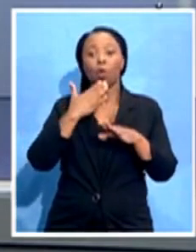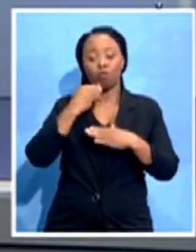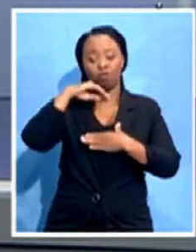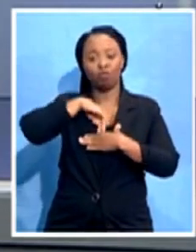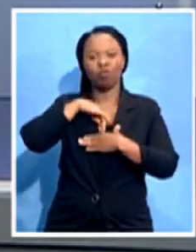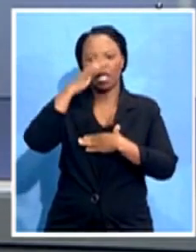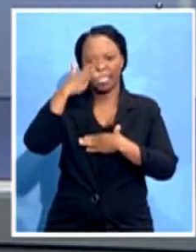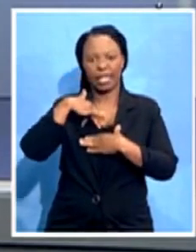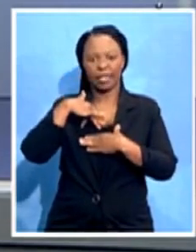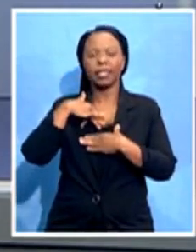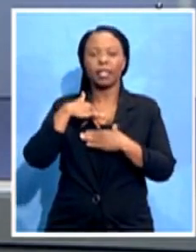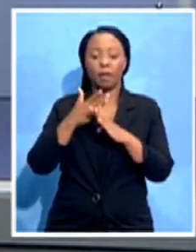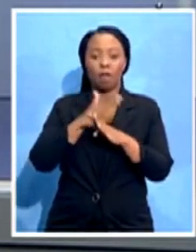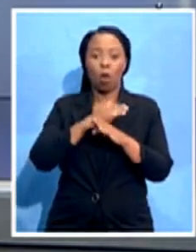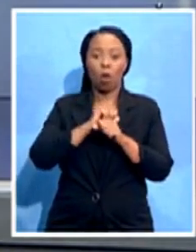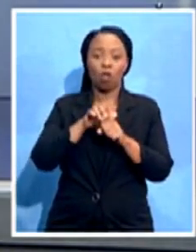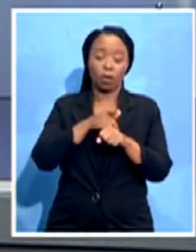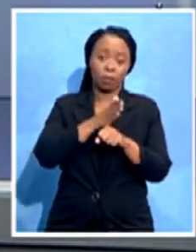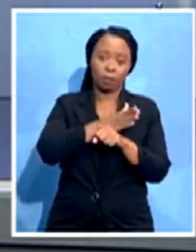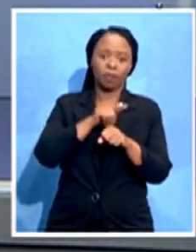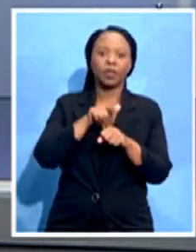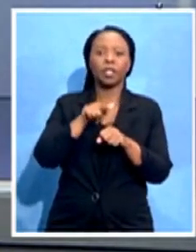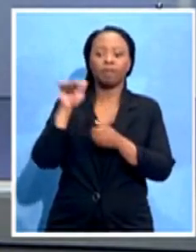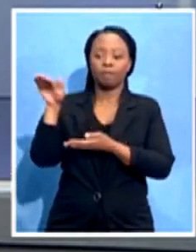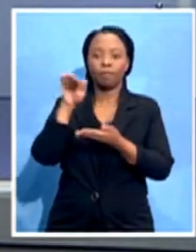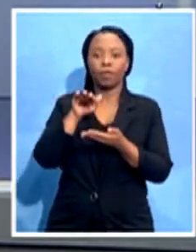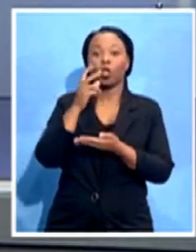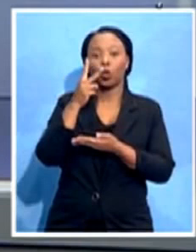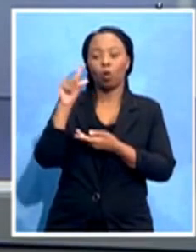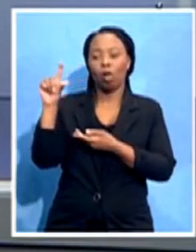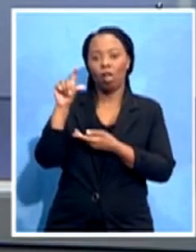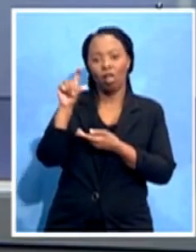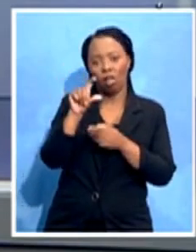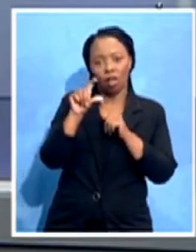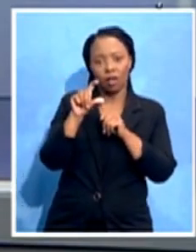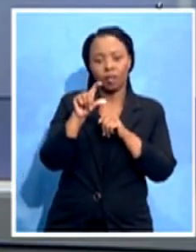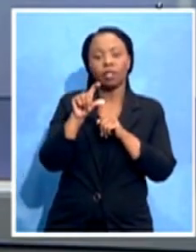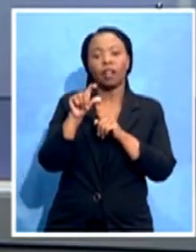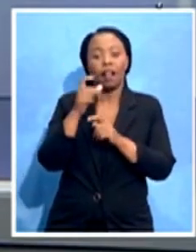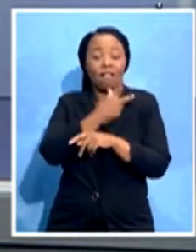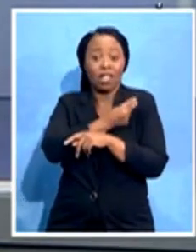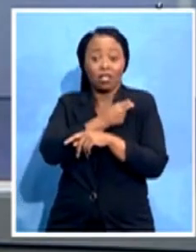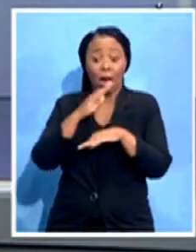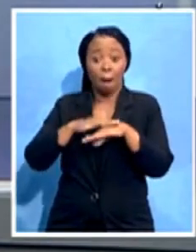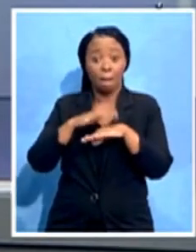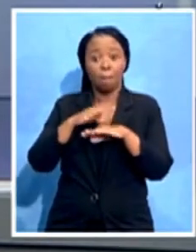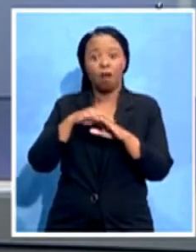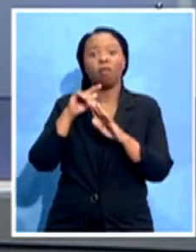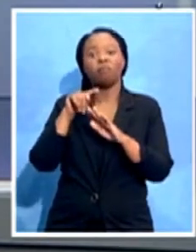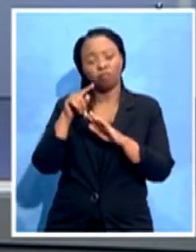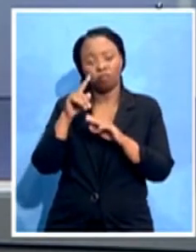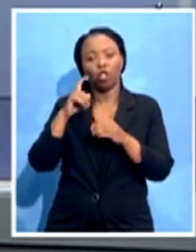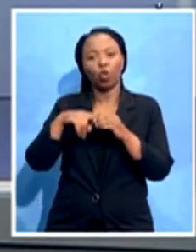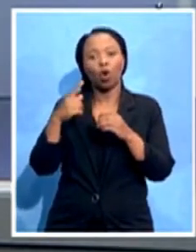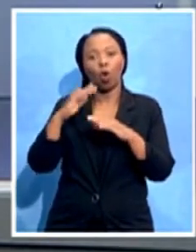200,000 doses of the two-shot Sinopharm vaccine. For more on this, we're joined on the line by foreign editor, SABC foreign editor,